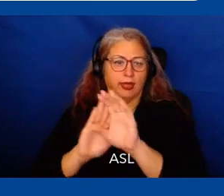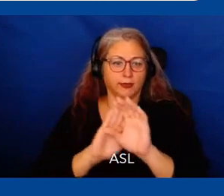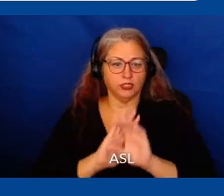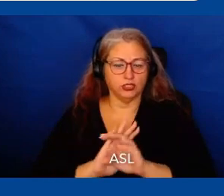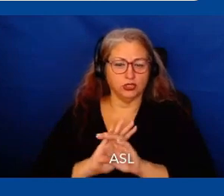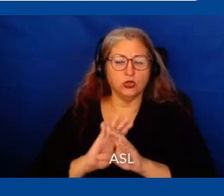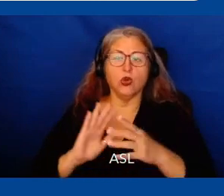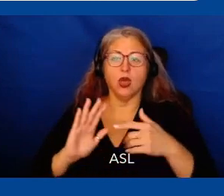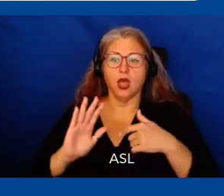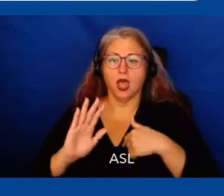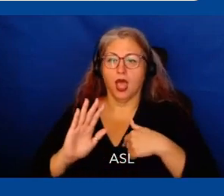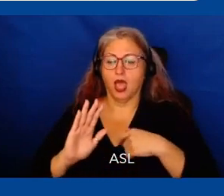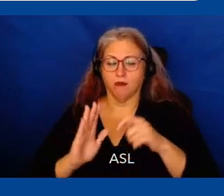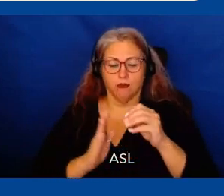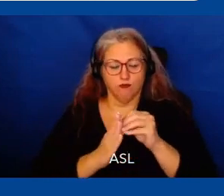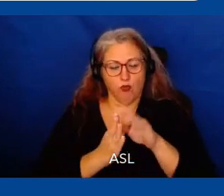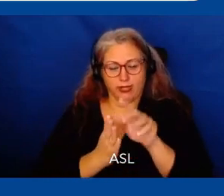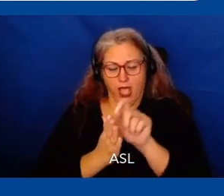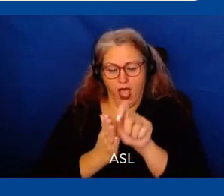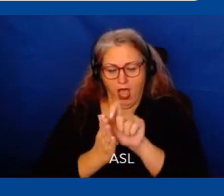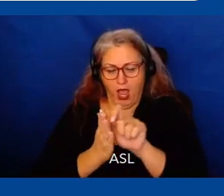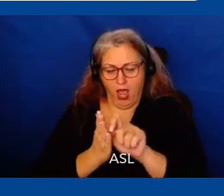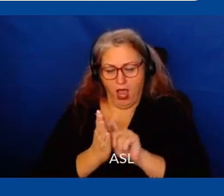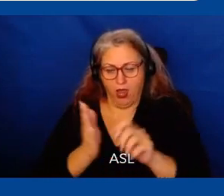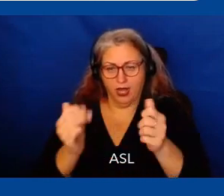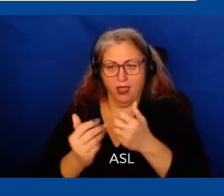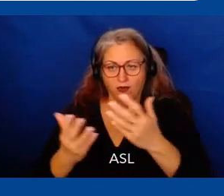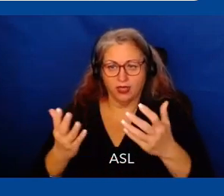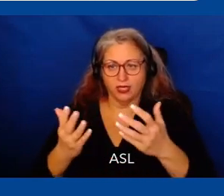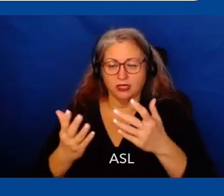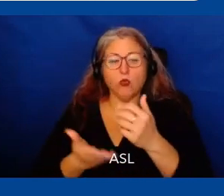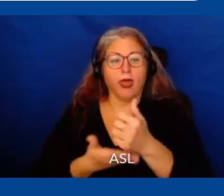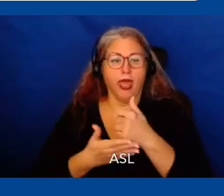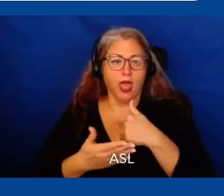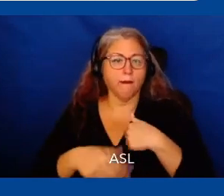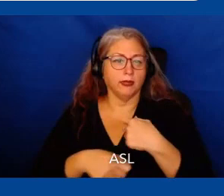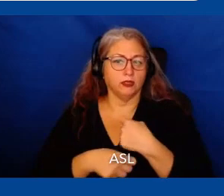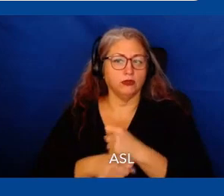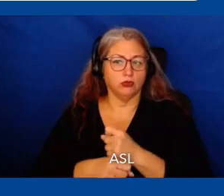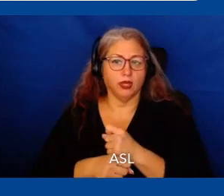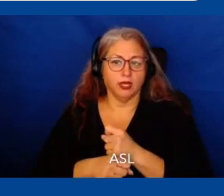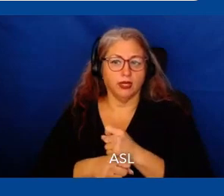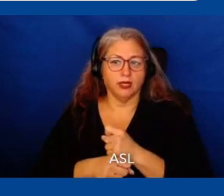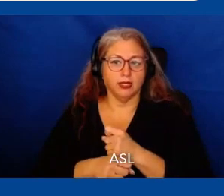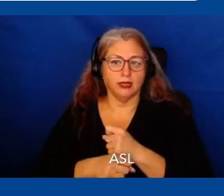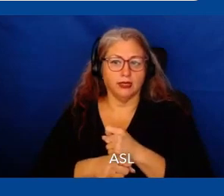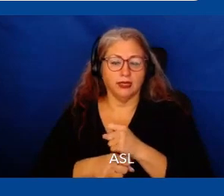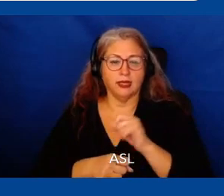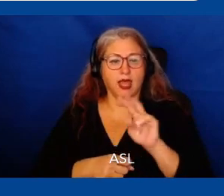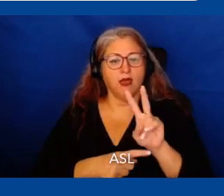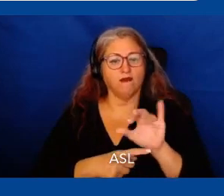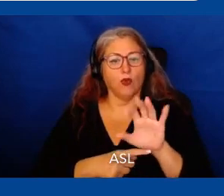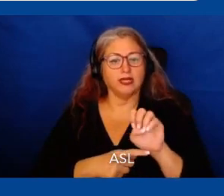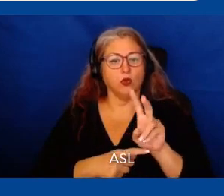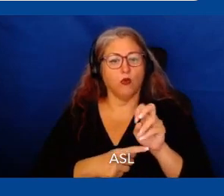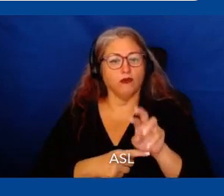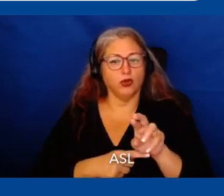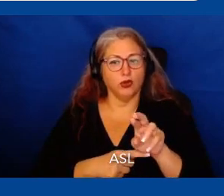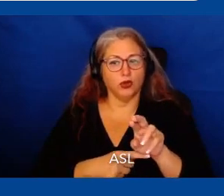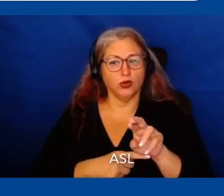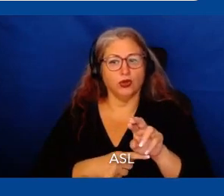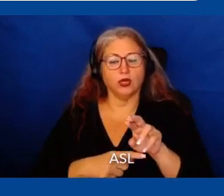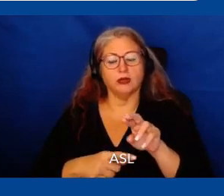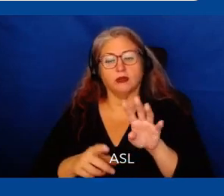I write everything down, and that helped me to create the voiceover that goes all through